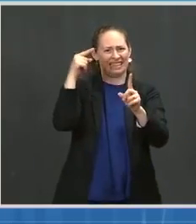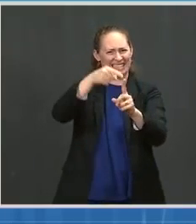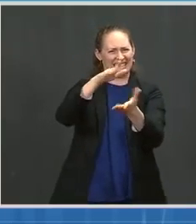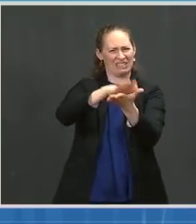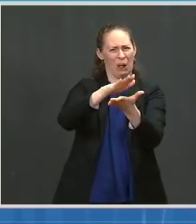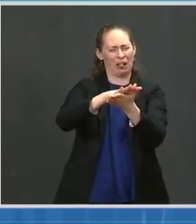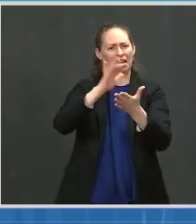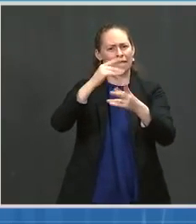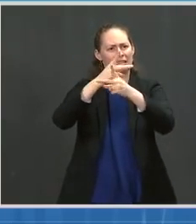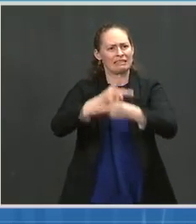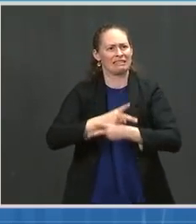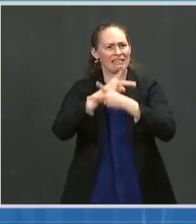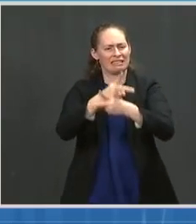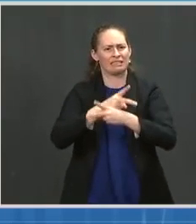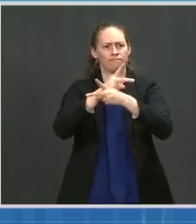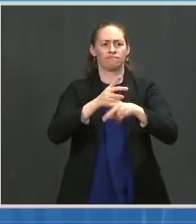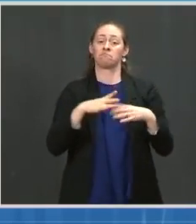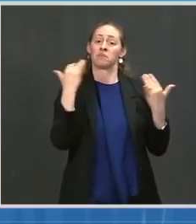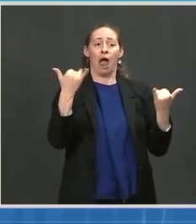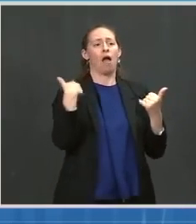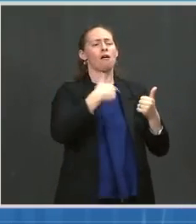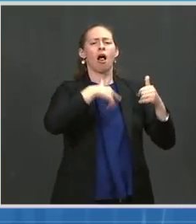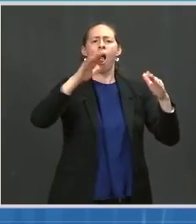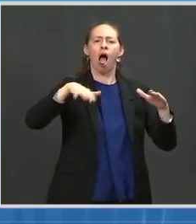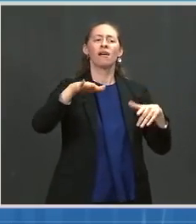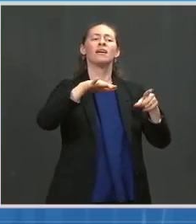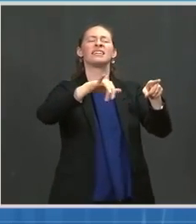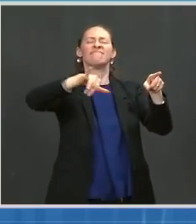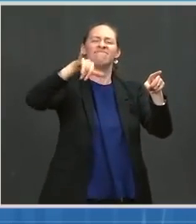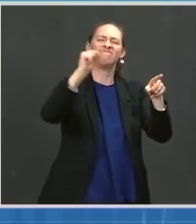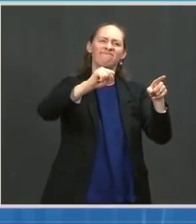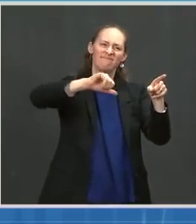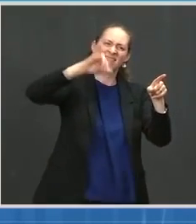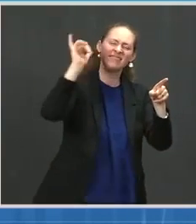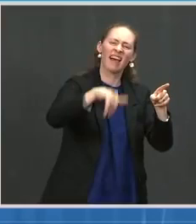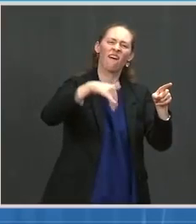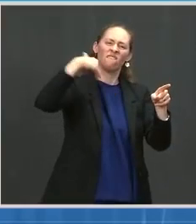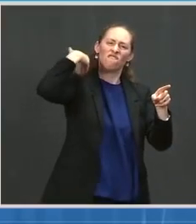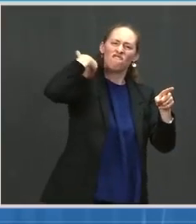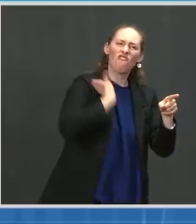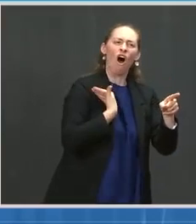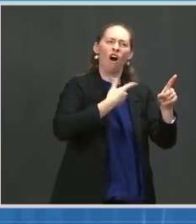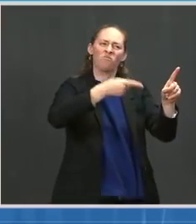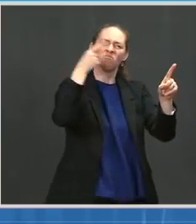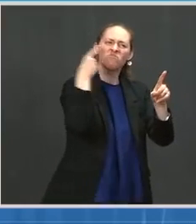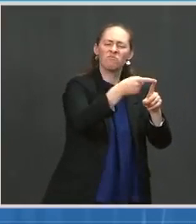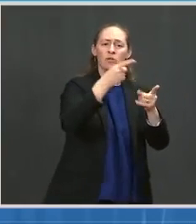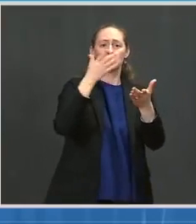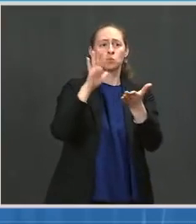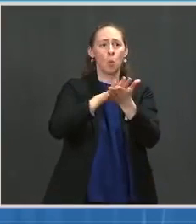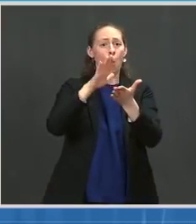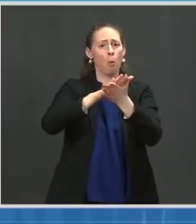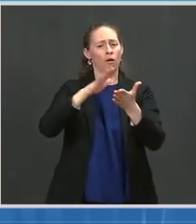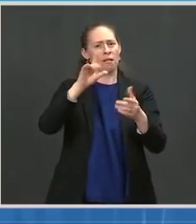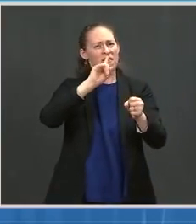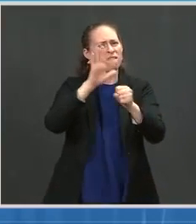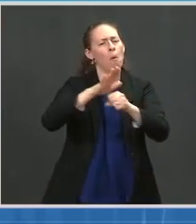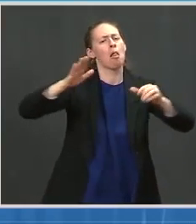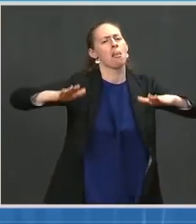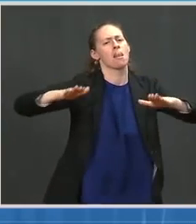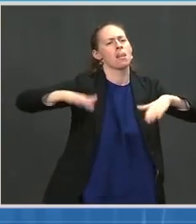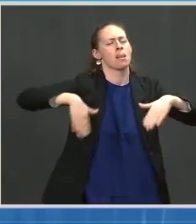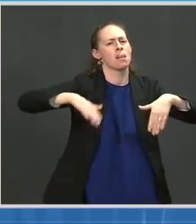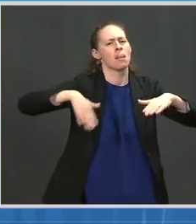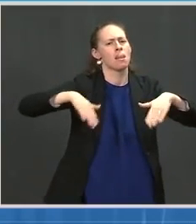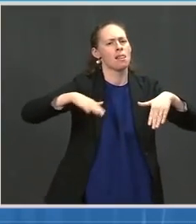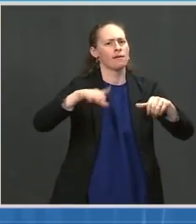have not yet seen evidence of significant transmission of COVID-19 within schools when schools have fully implemented